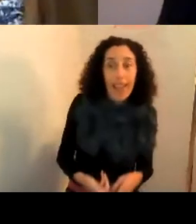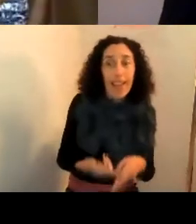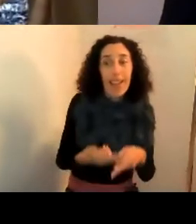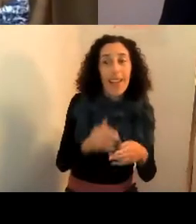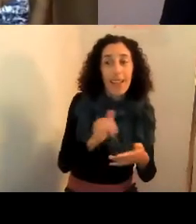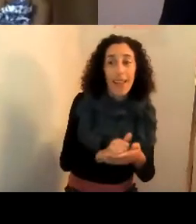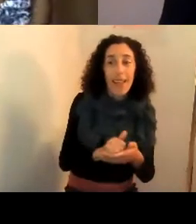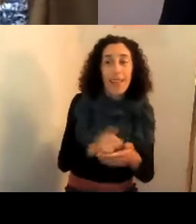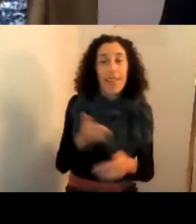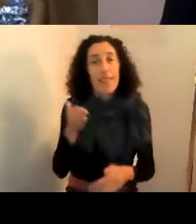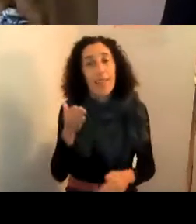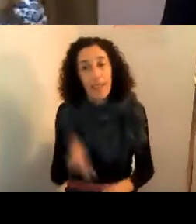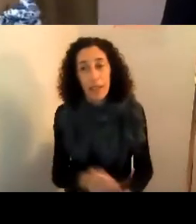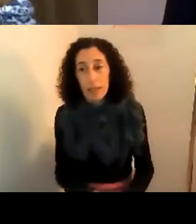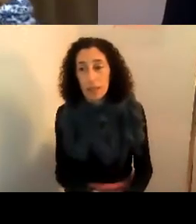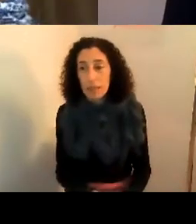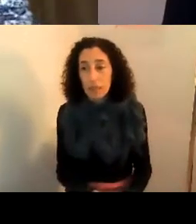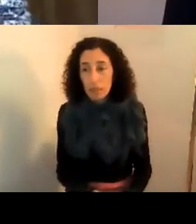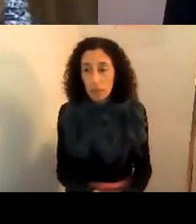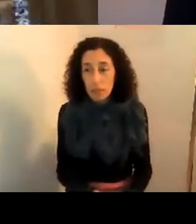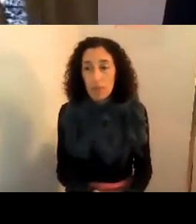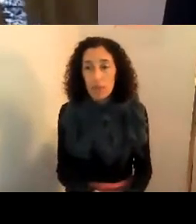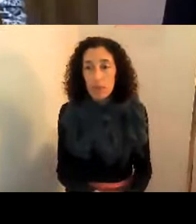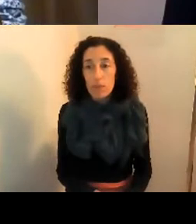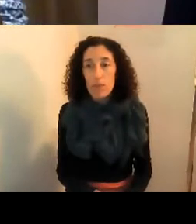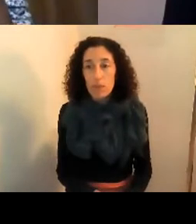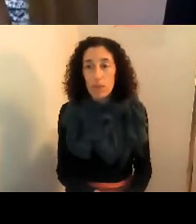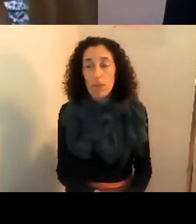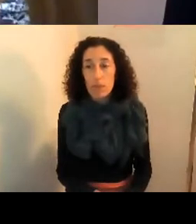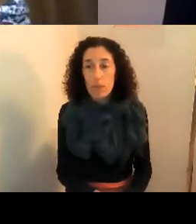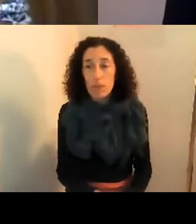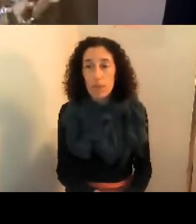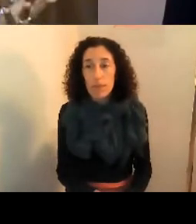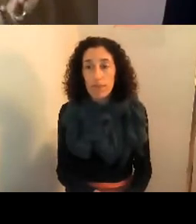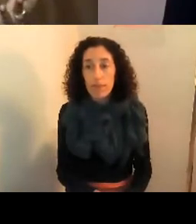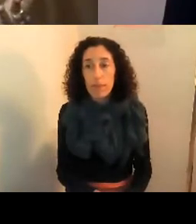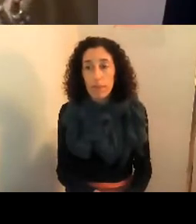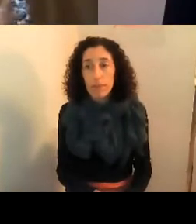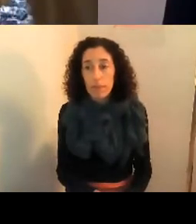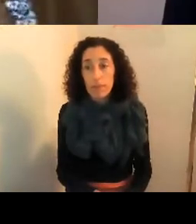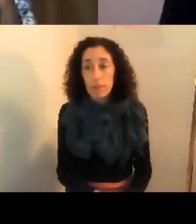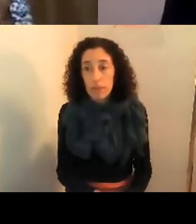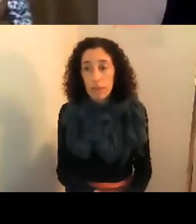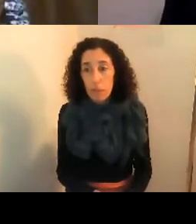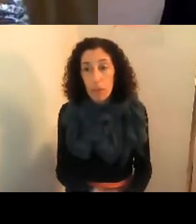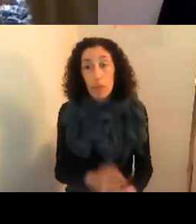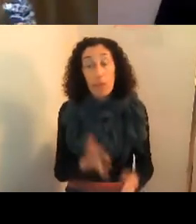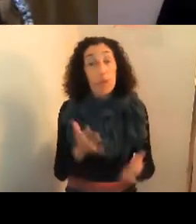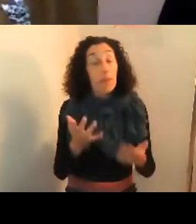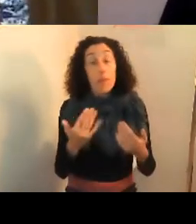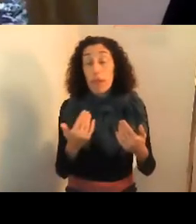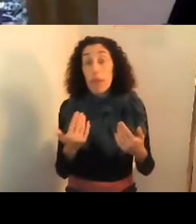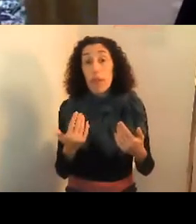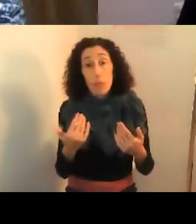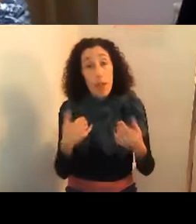of the esoteric stuff that I'm talking about, is, you know, we have this practice called holistic producing. And what that looks like is